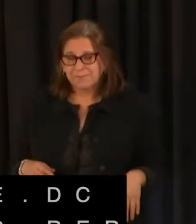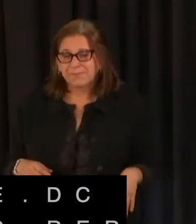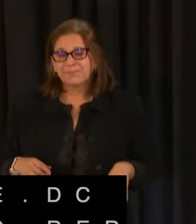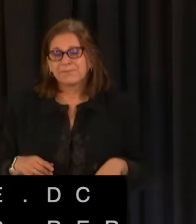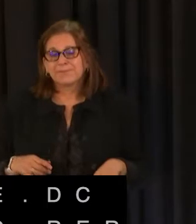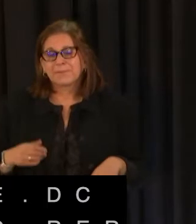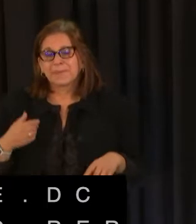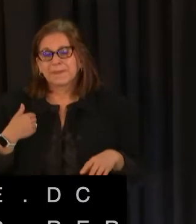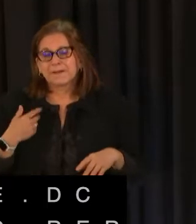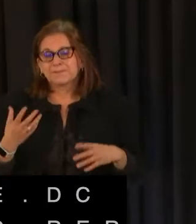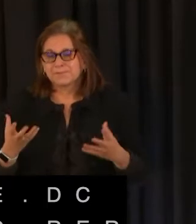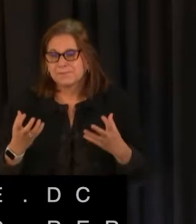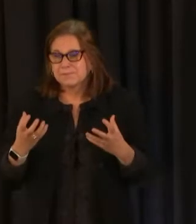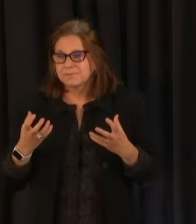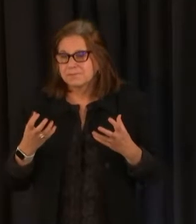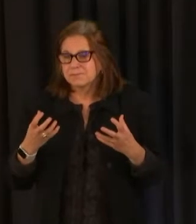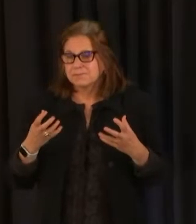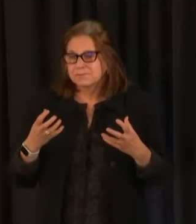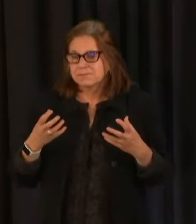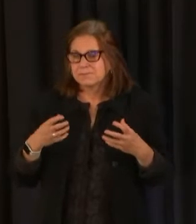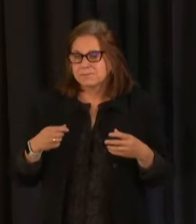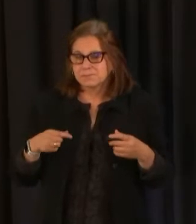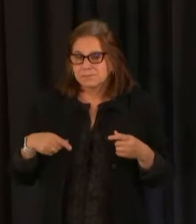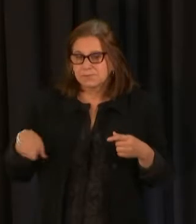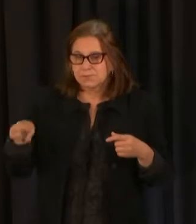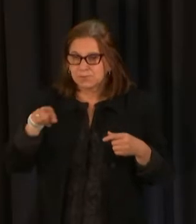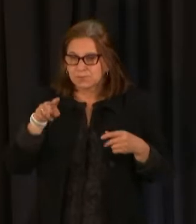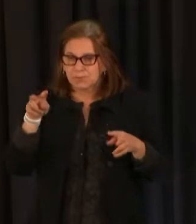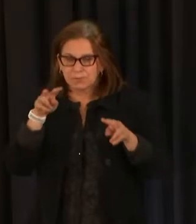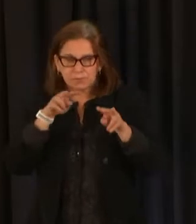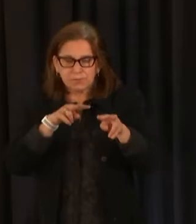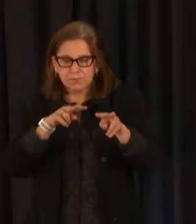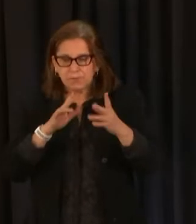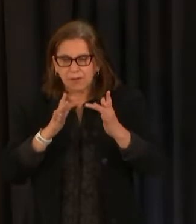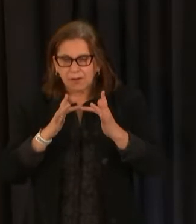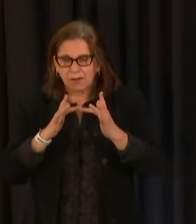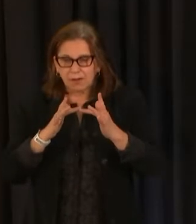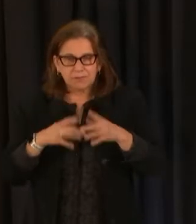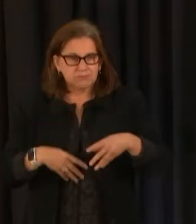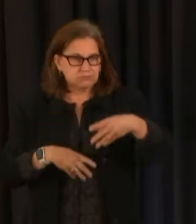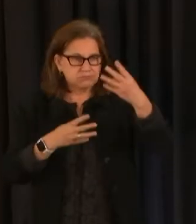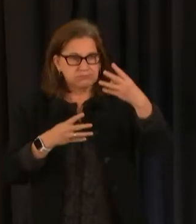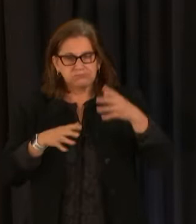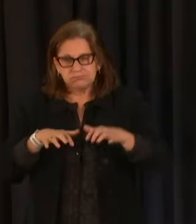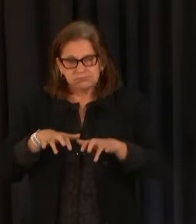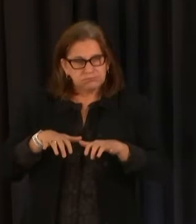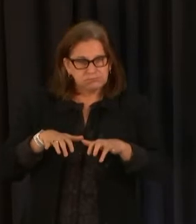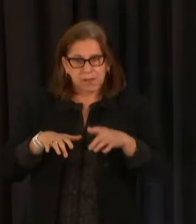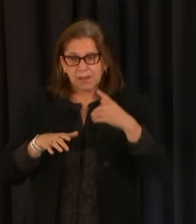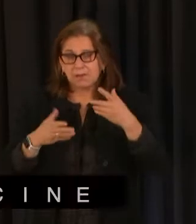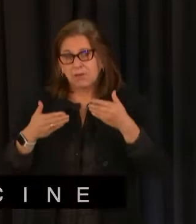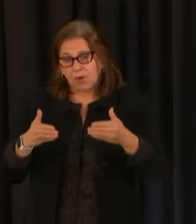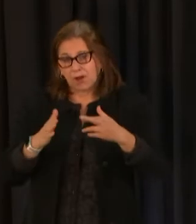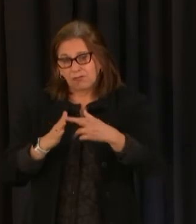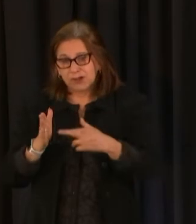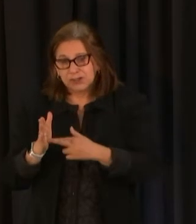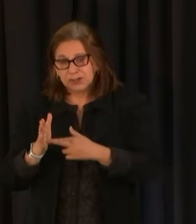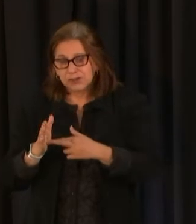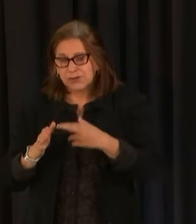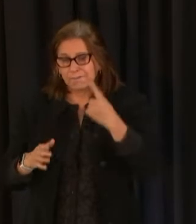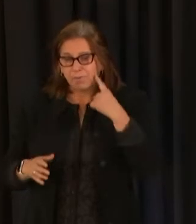vaccine portal. Everyone over the age of 16 and a DC resident is eligible